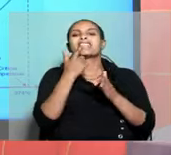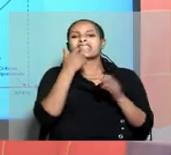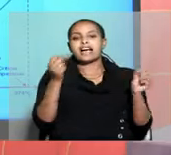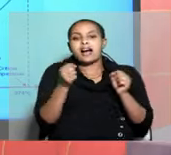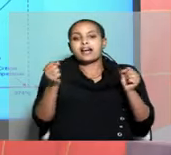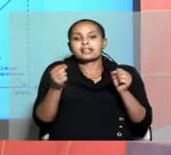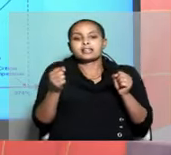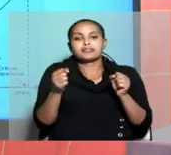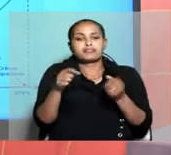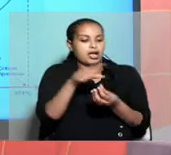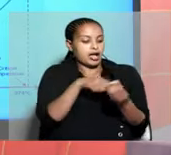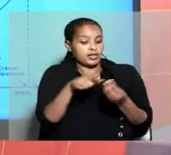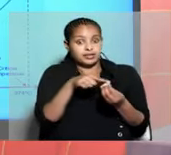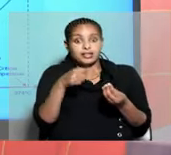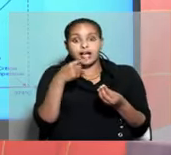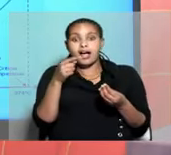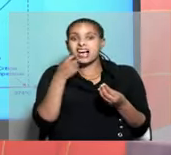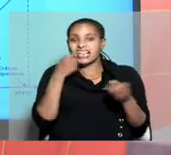ice